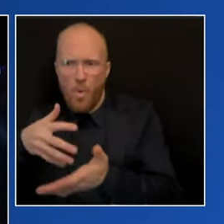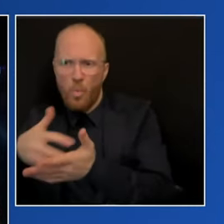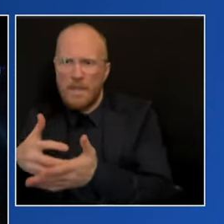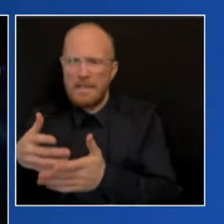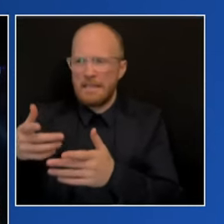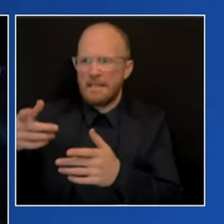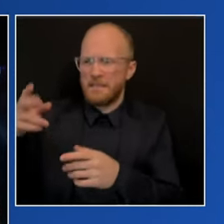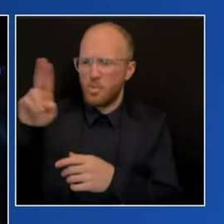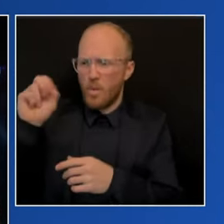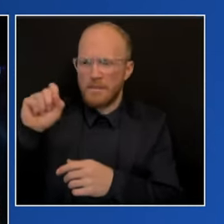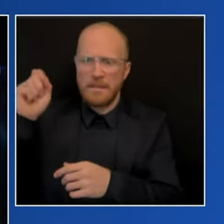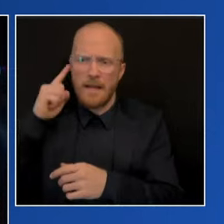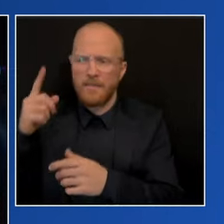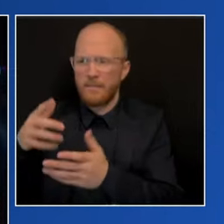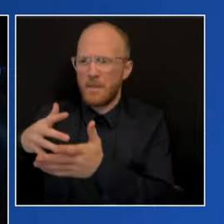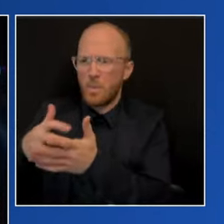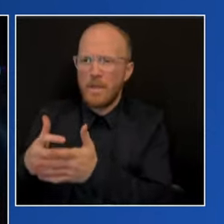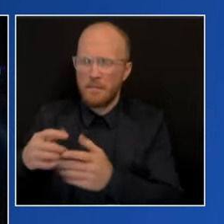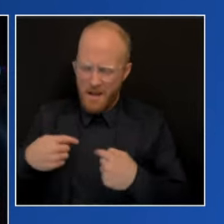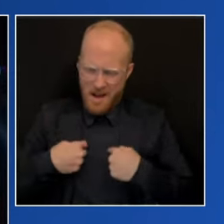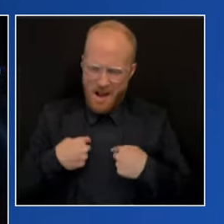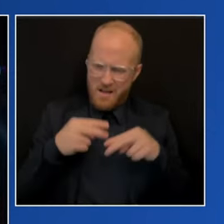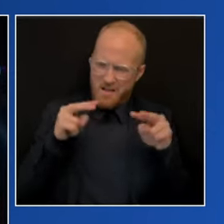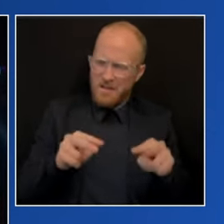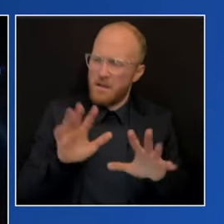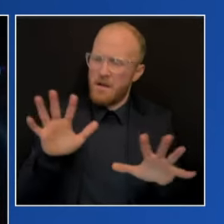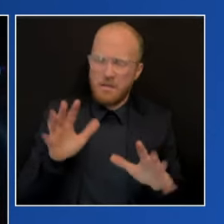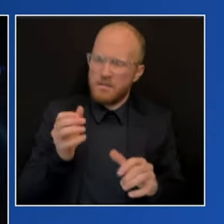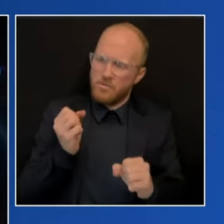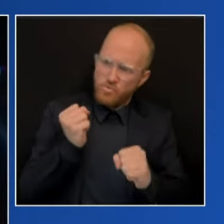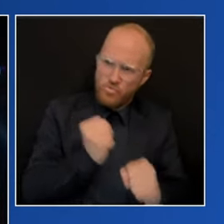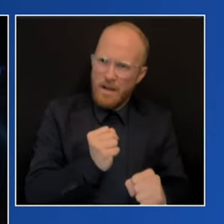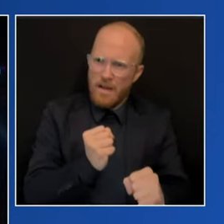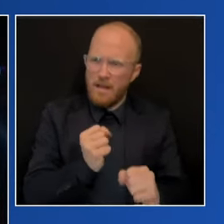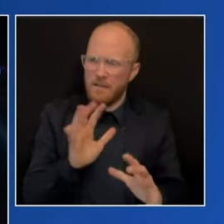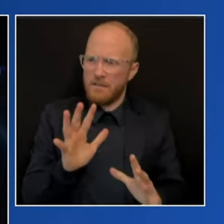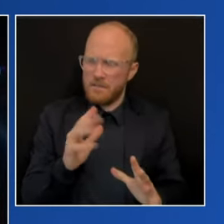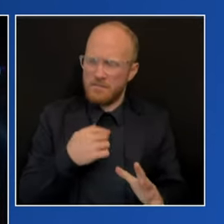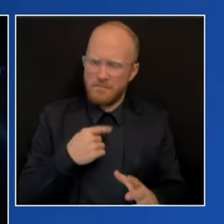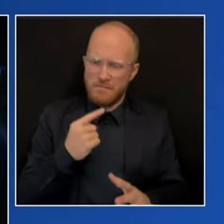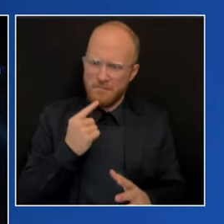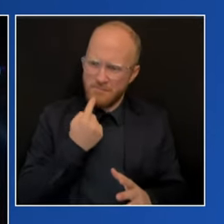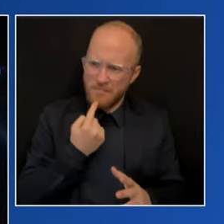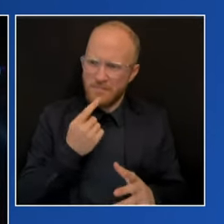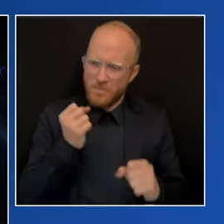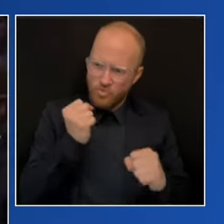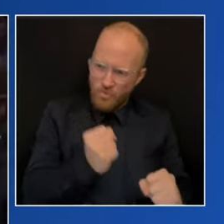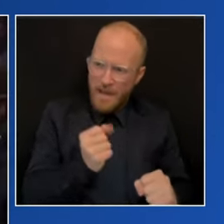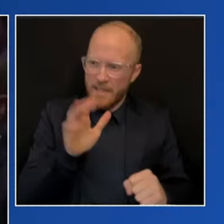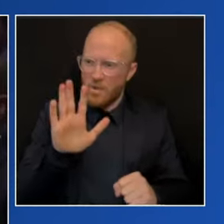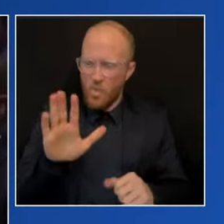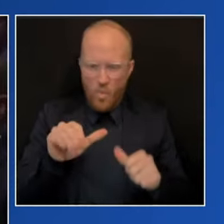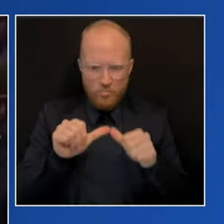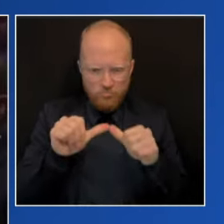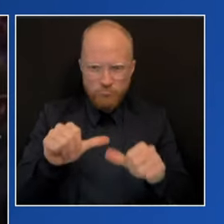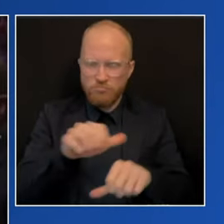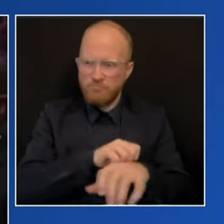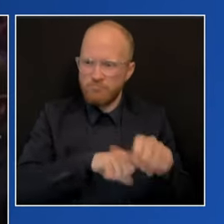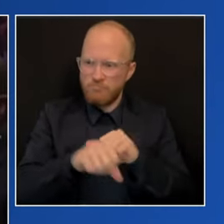your strength. It's not hyperbole, your strength, your integrity, American strength and